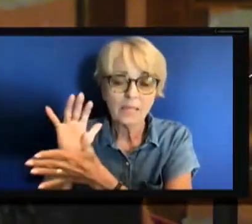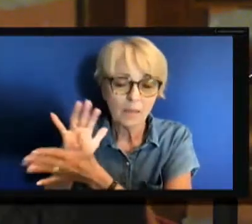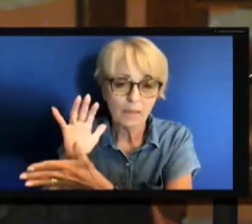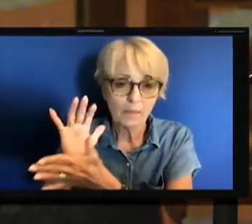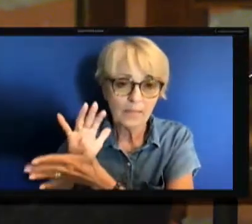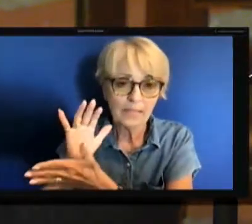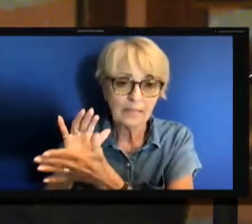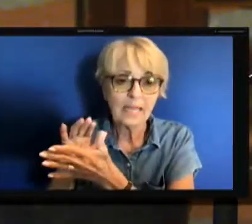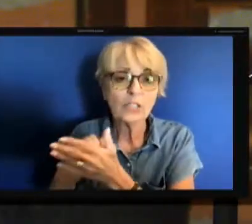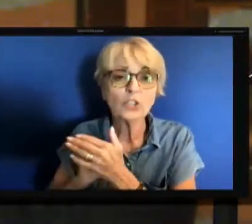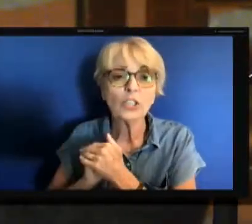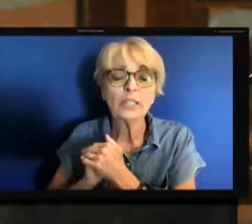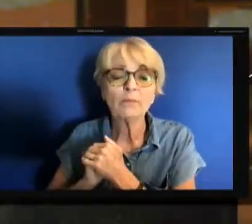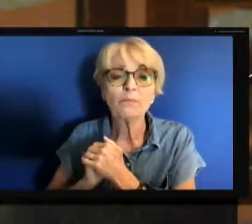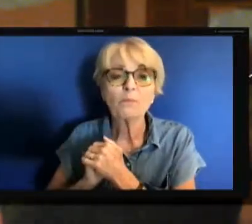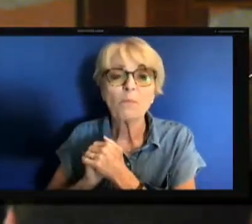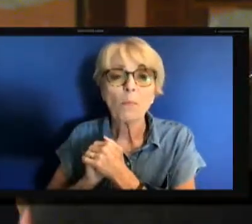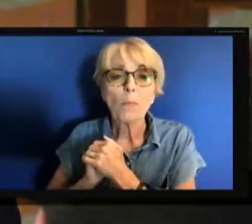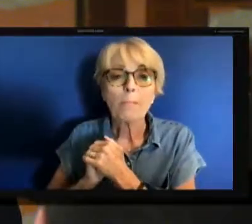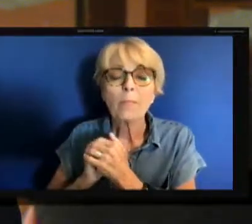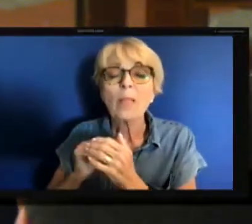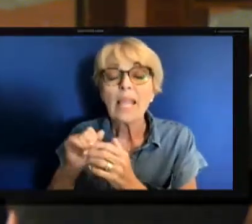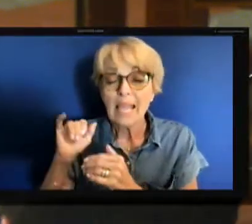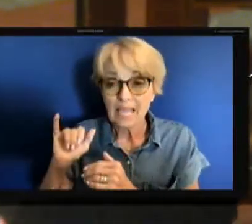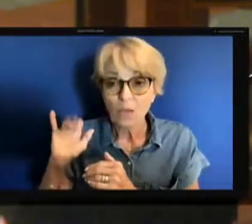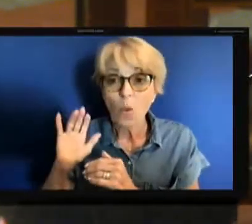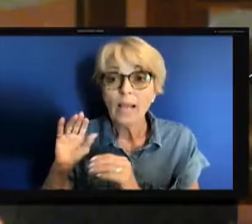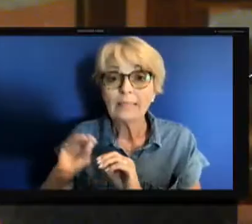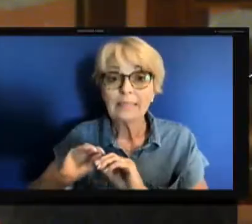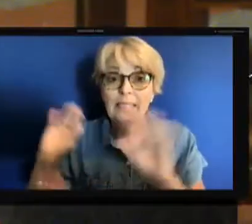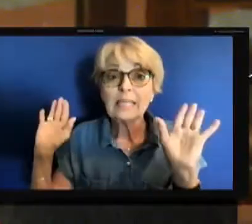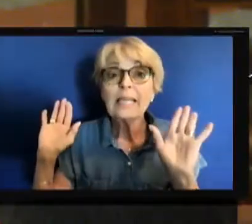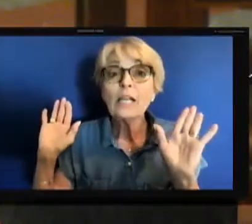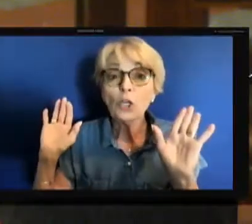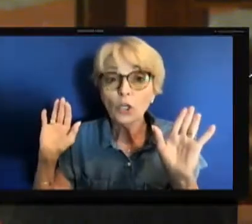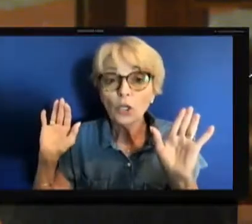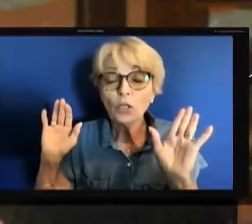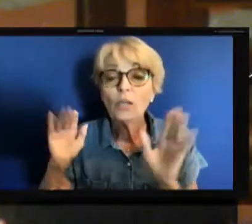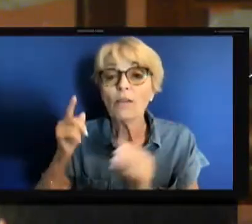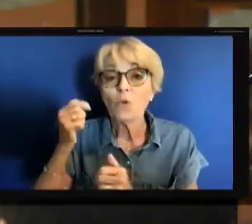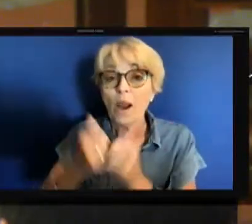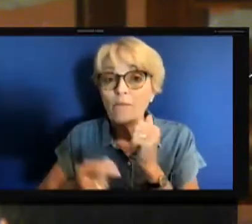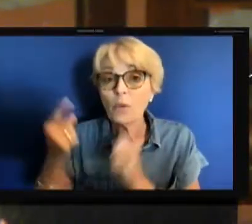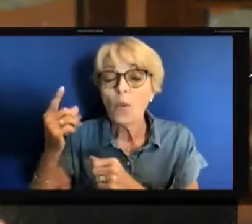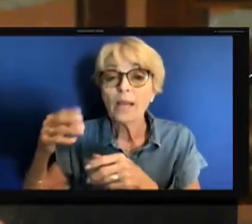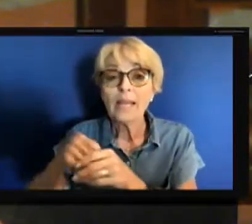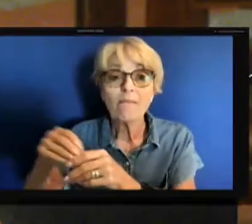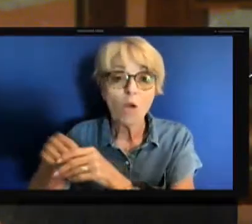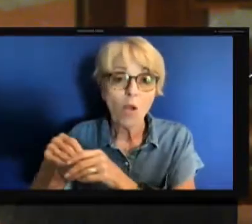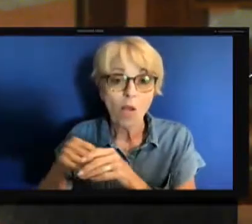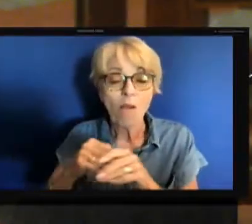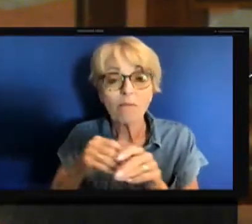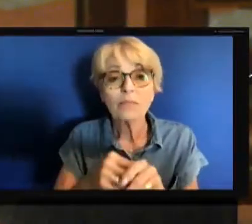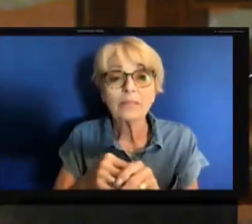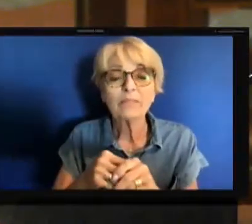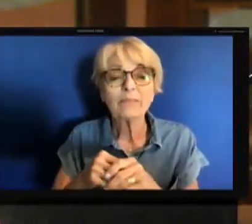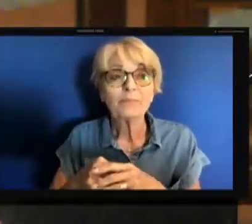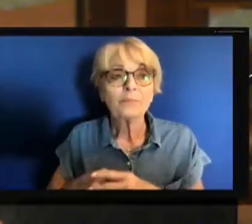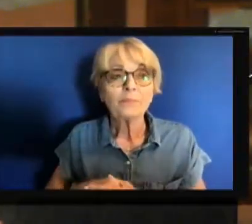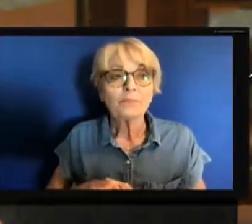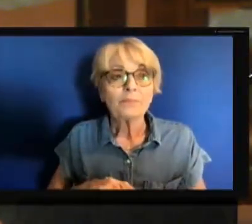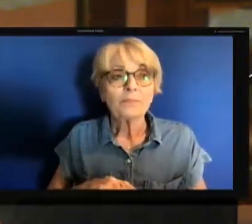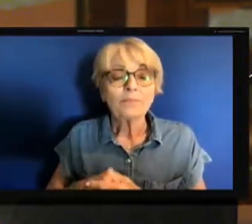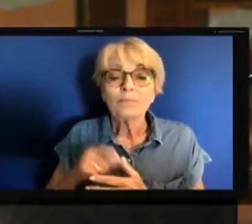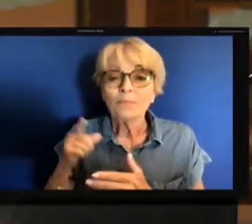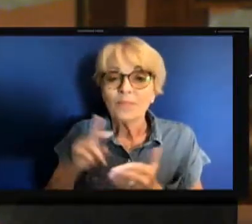it would have been clear. It was, in fact, was clear to everyone involved. Right. At the point at which a contract for